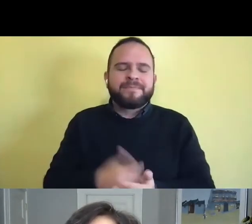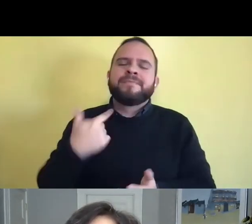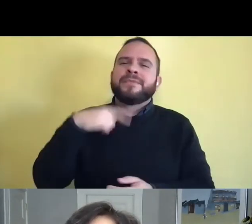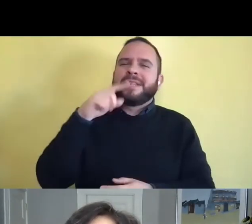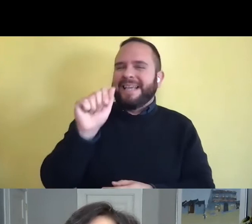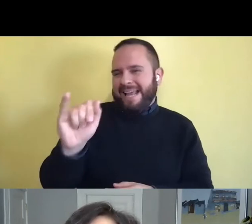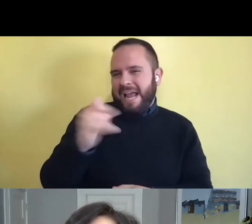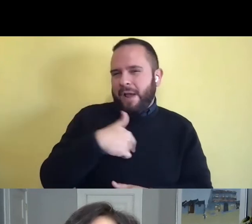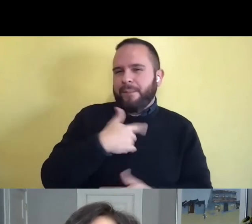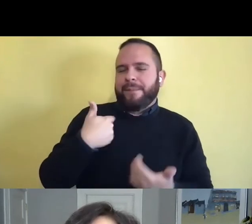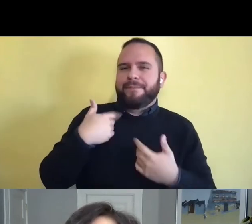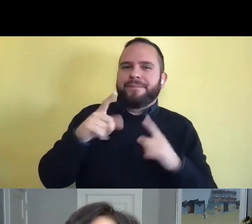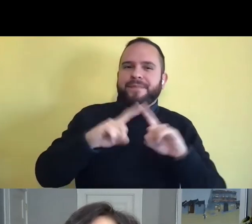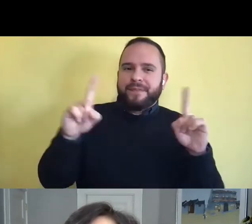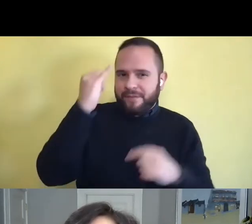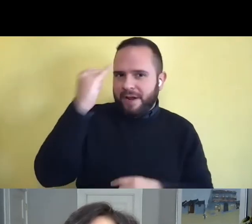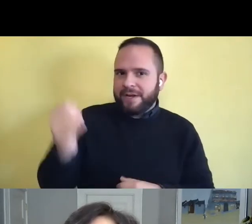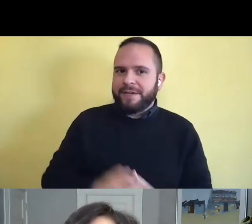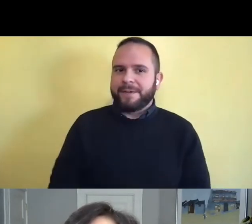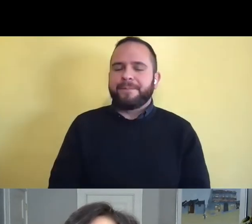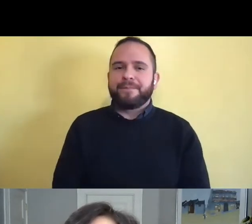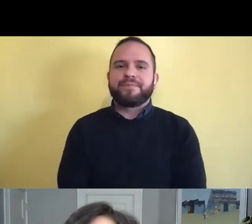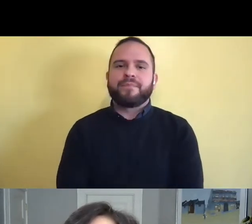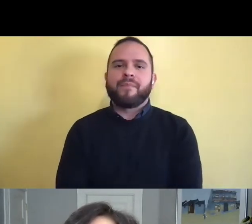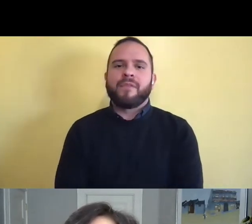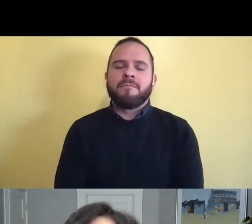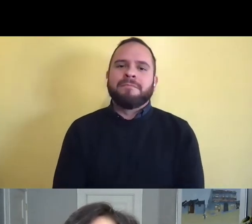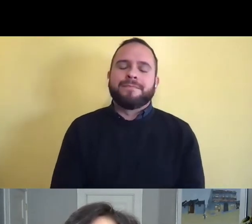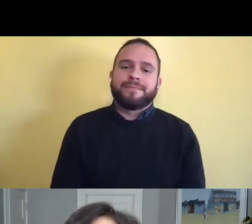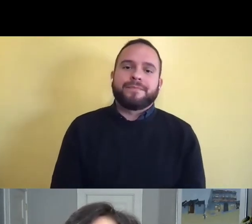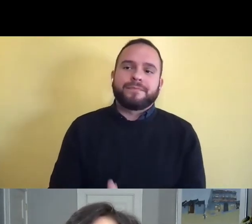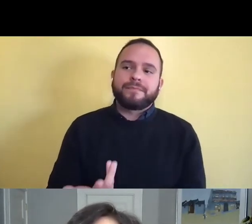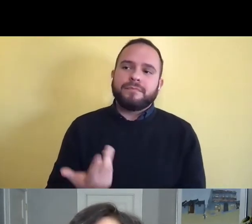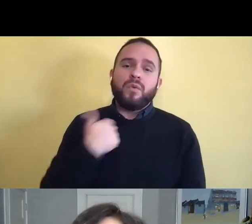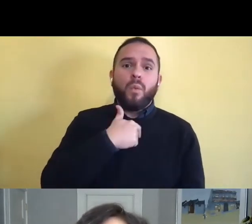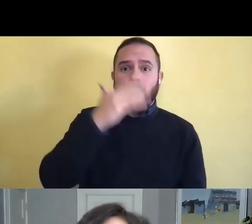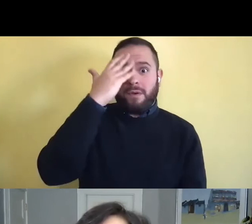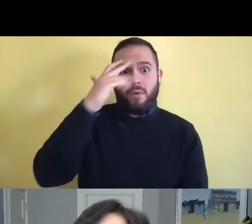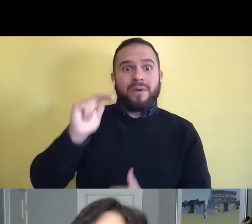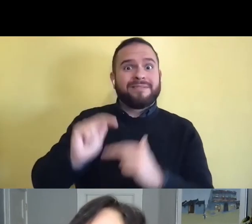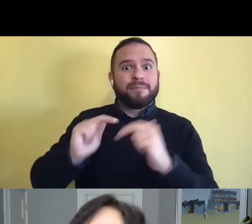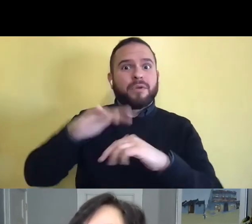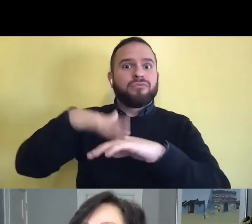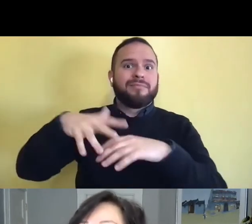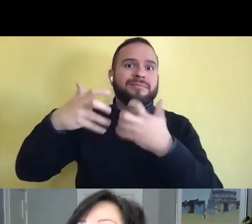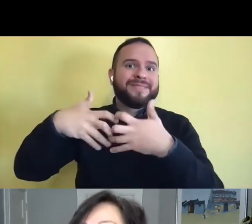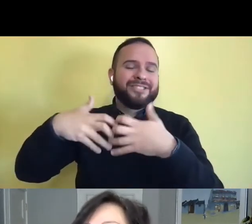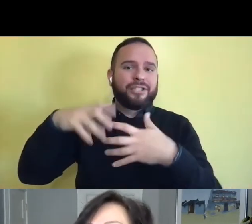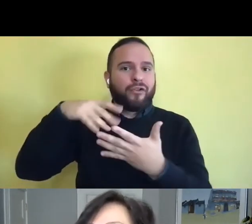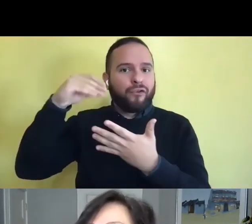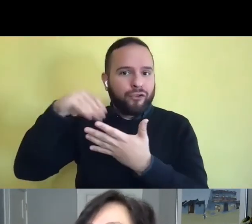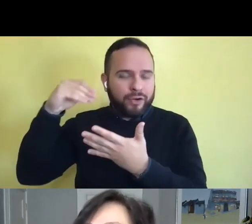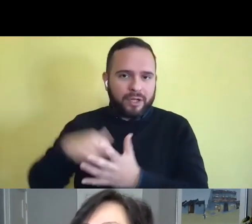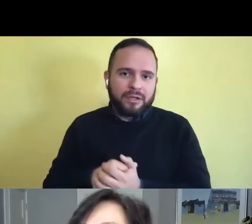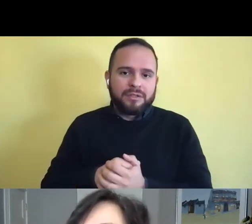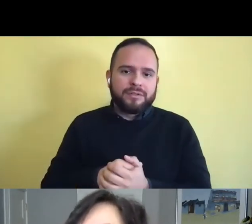We understand that it is built upon machine learning, and that really when we think